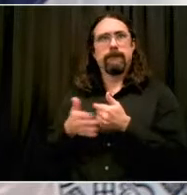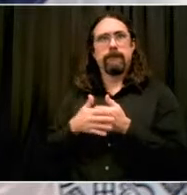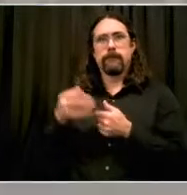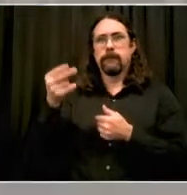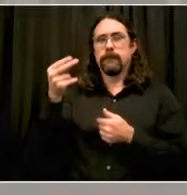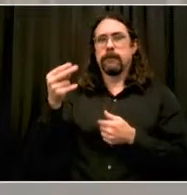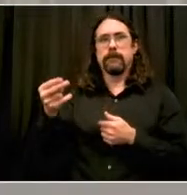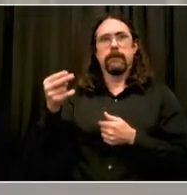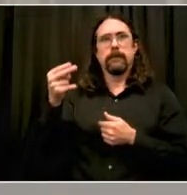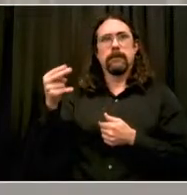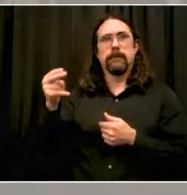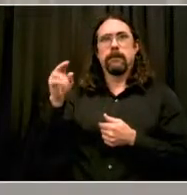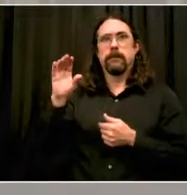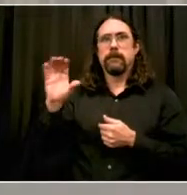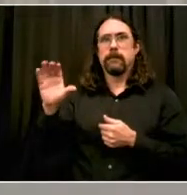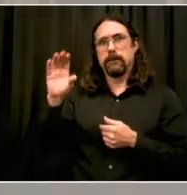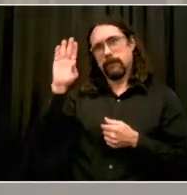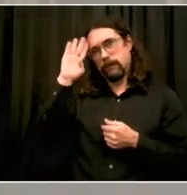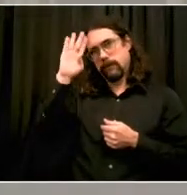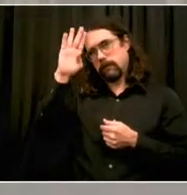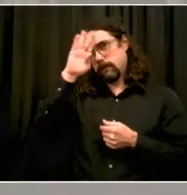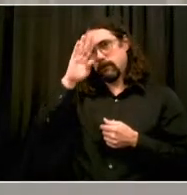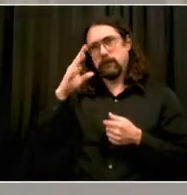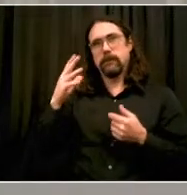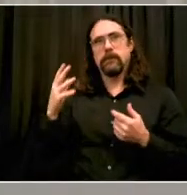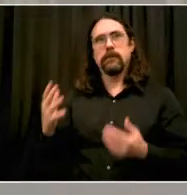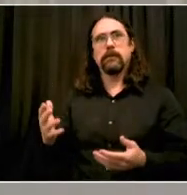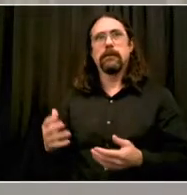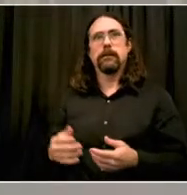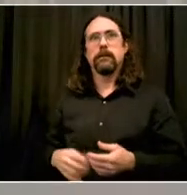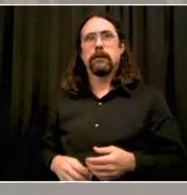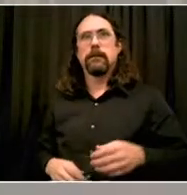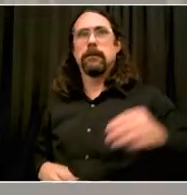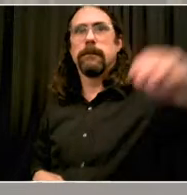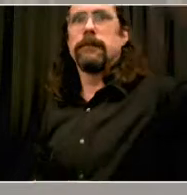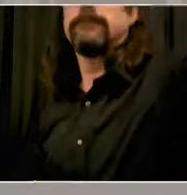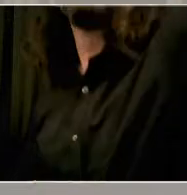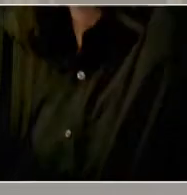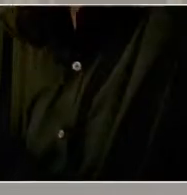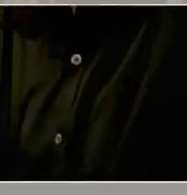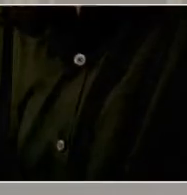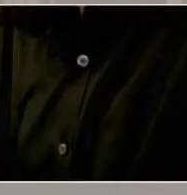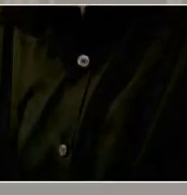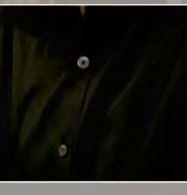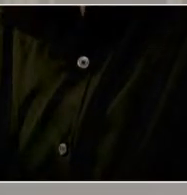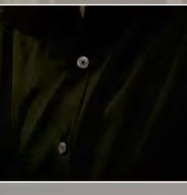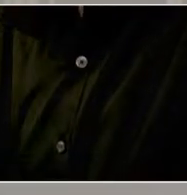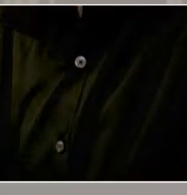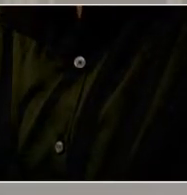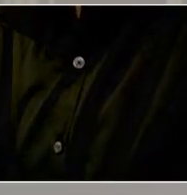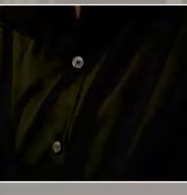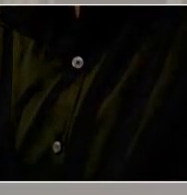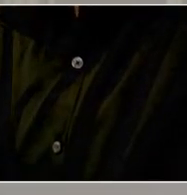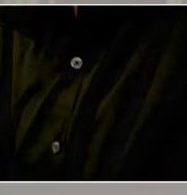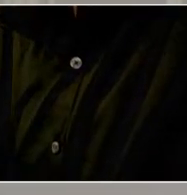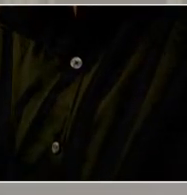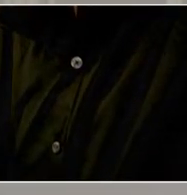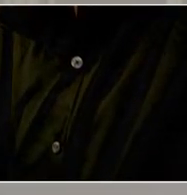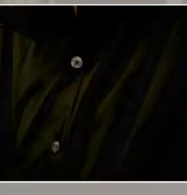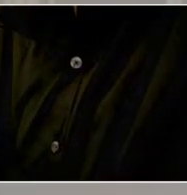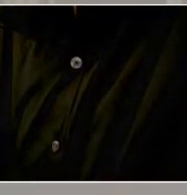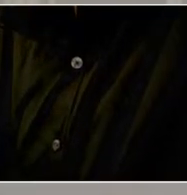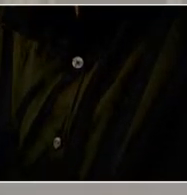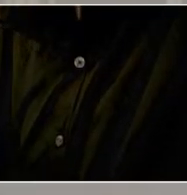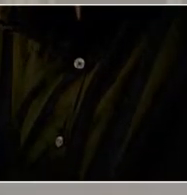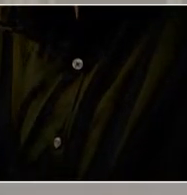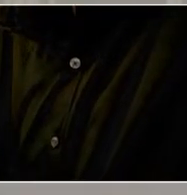questions. Go ahead, Doctor. Yes, thank you. These are very important questions. And I just want to pull out, particularly you're talking about people who are